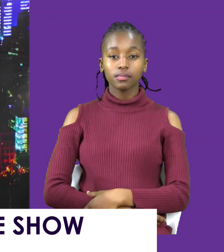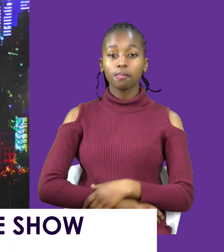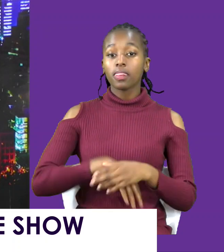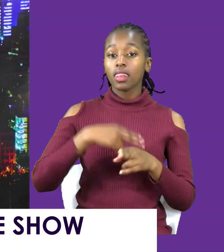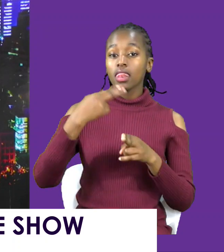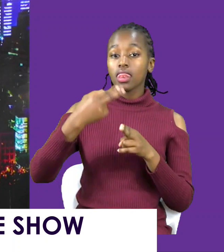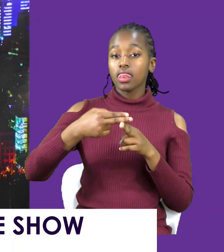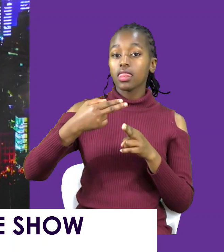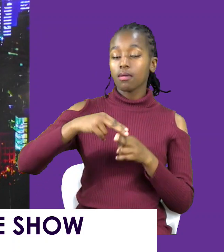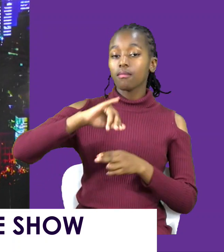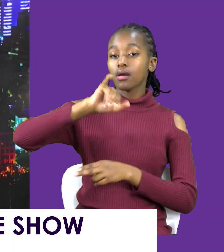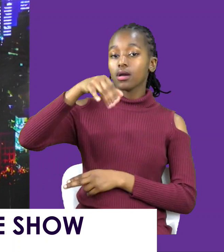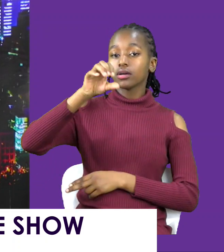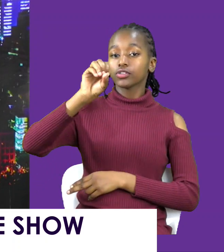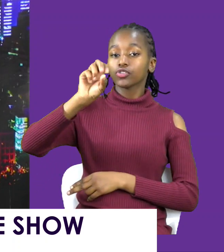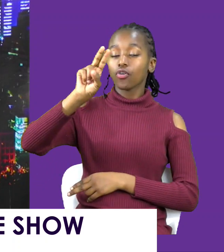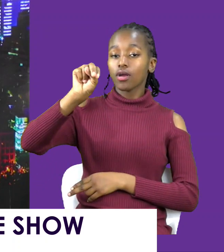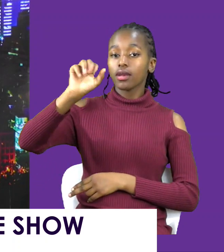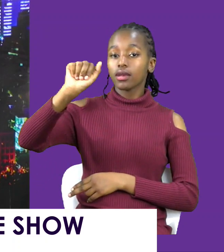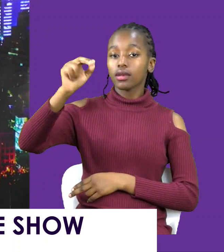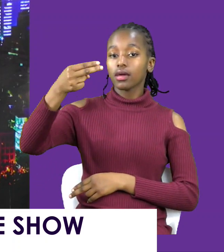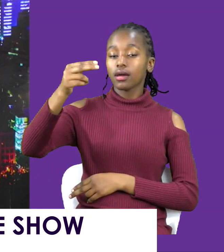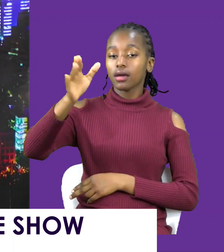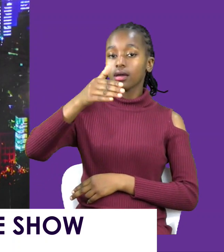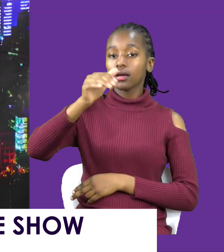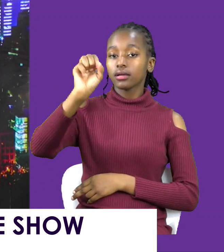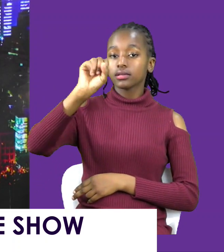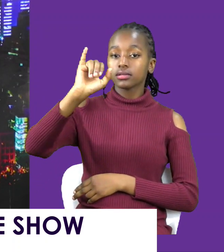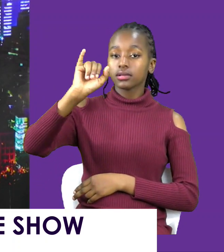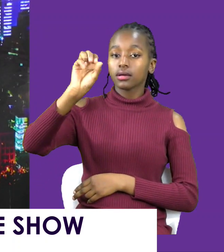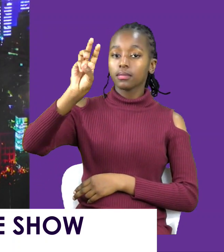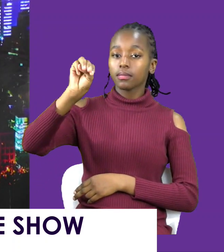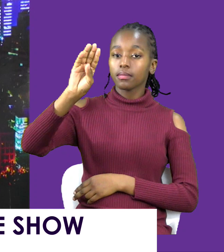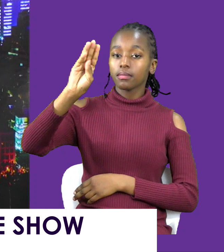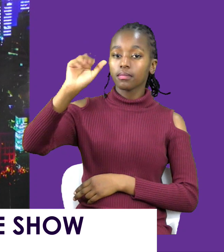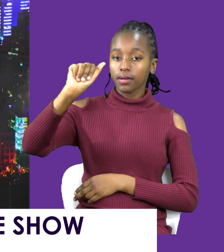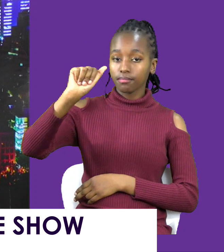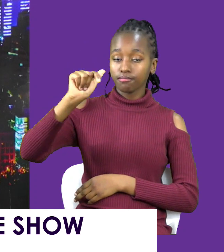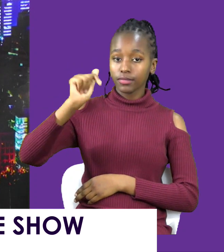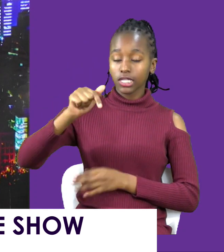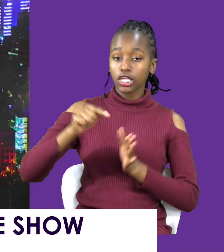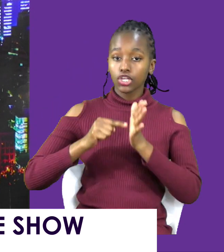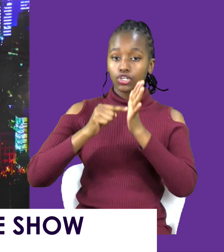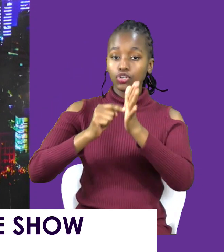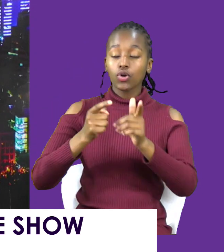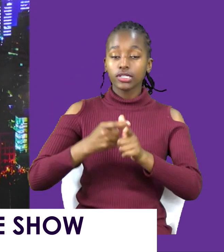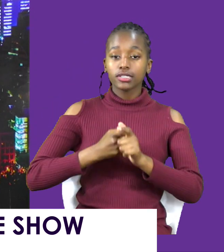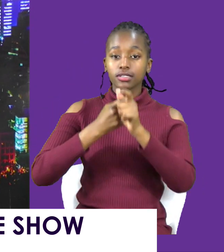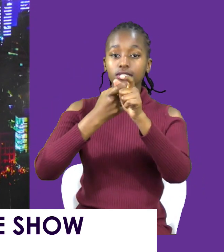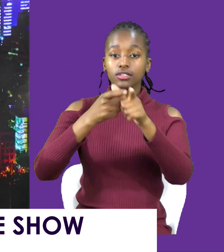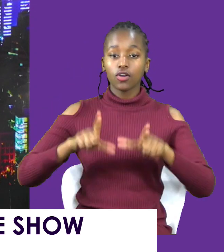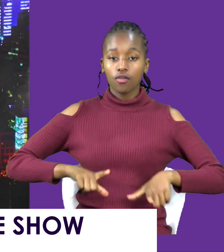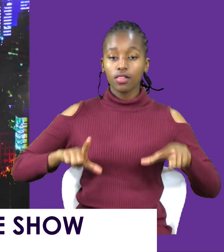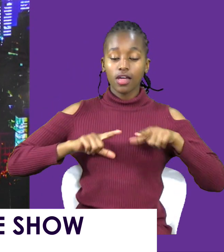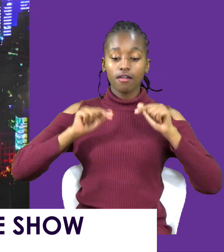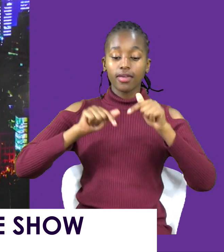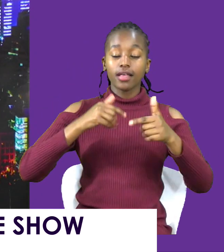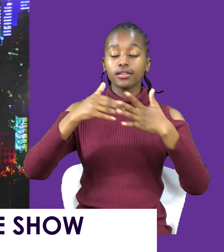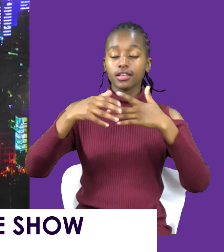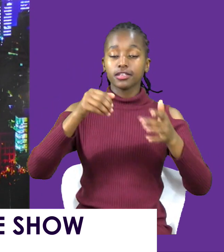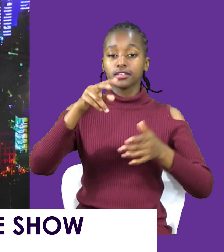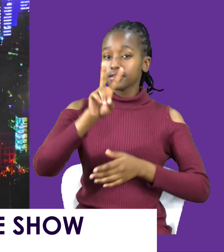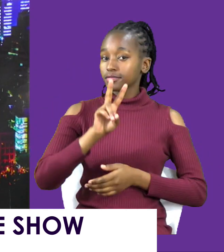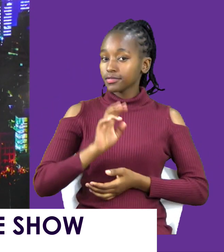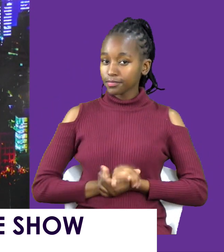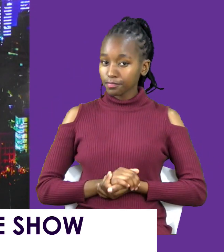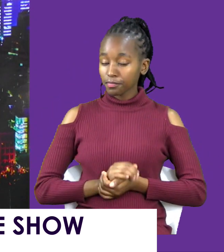Jonah SIMBA, and this is the Treasures of Life show here on Science TV. Just in case you